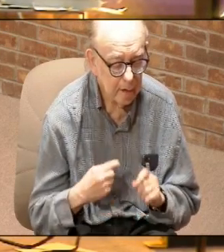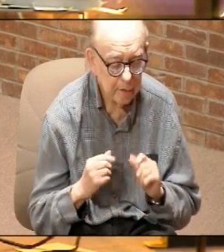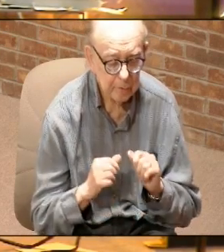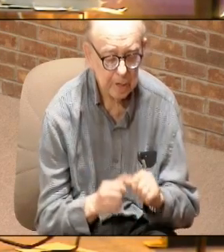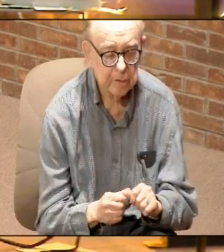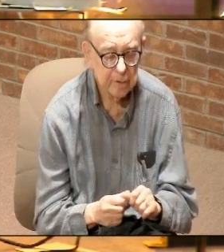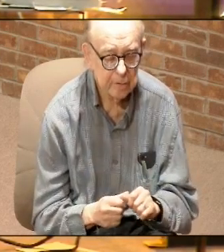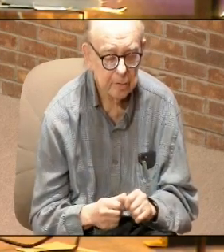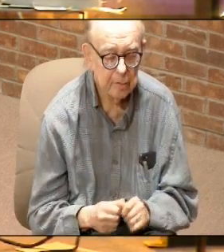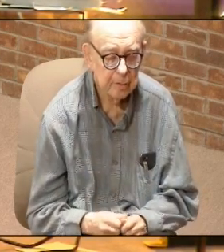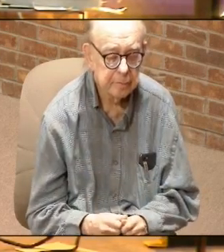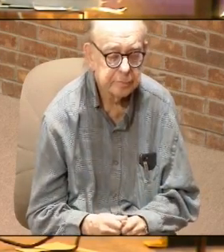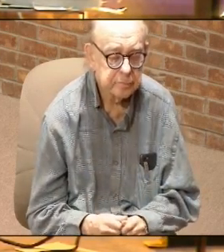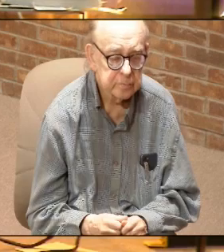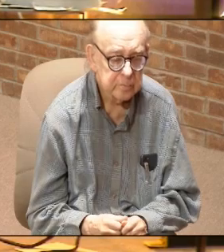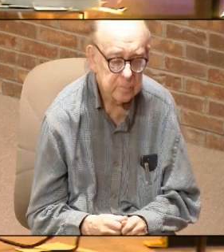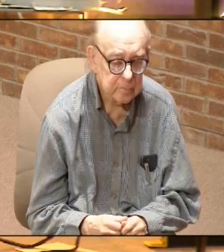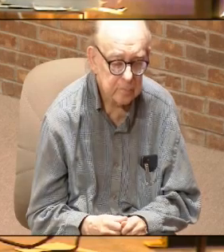continue,